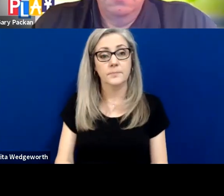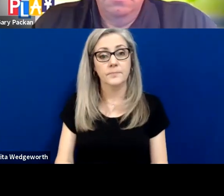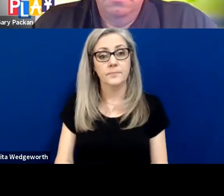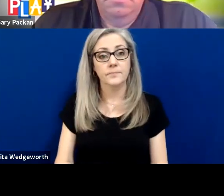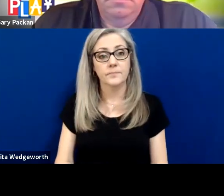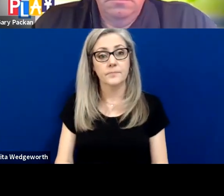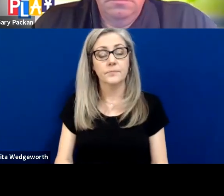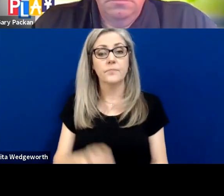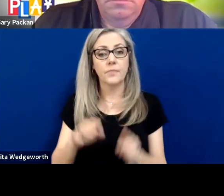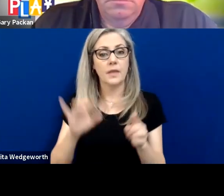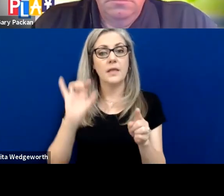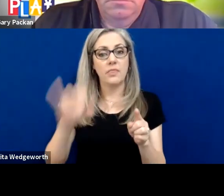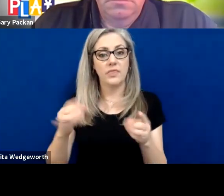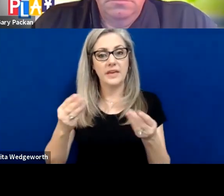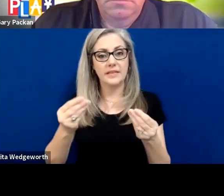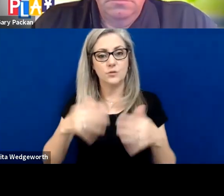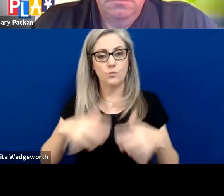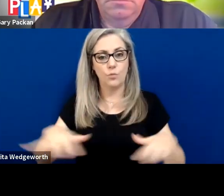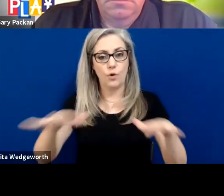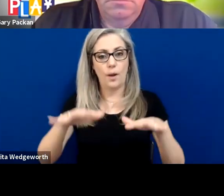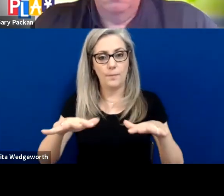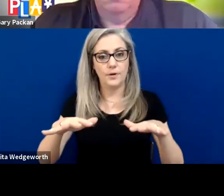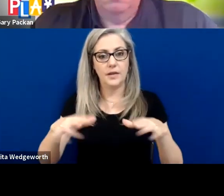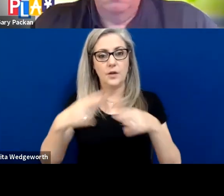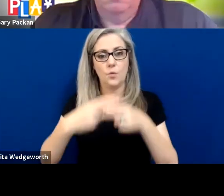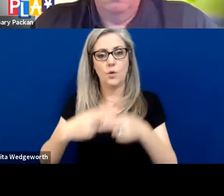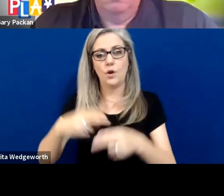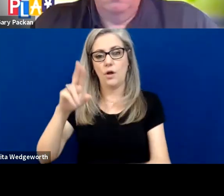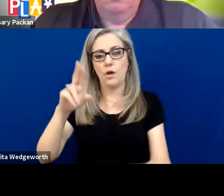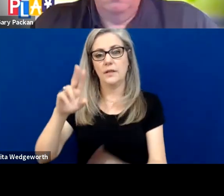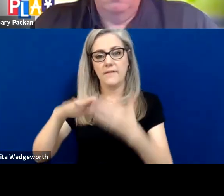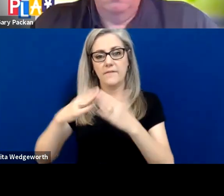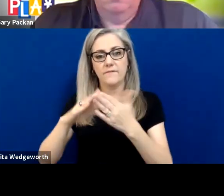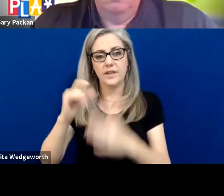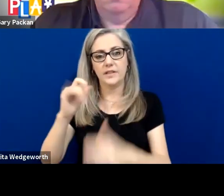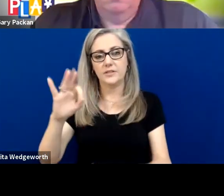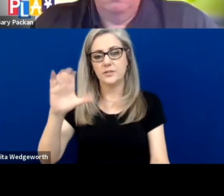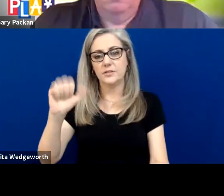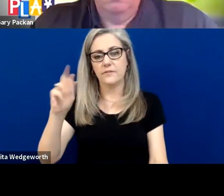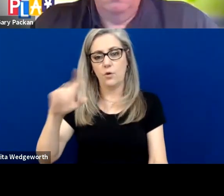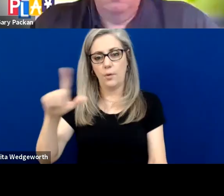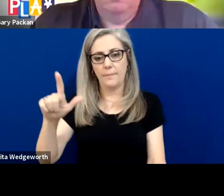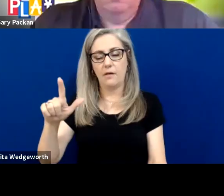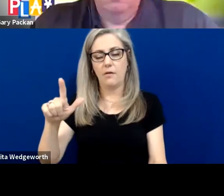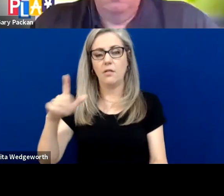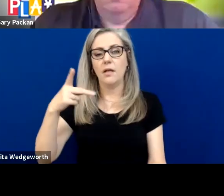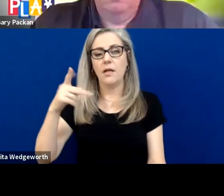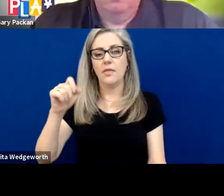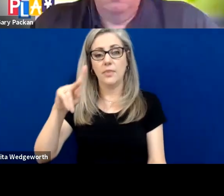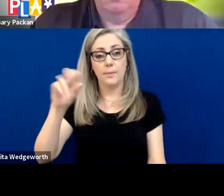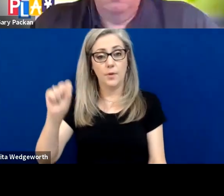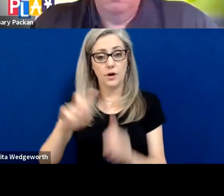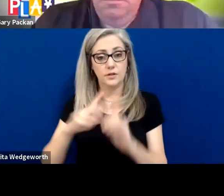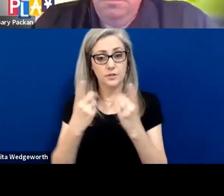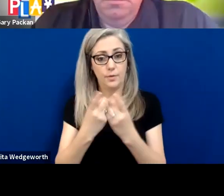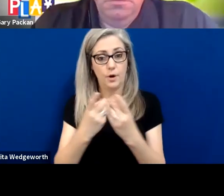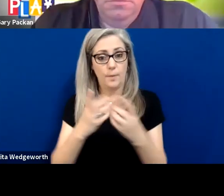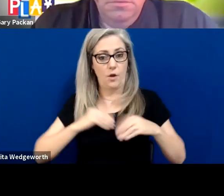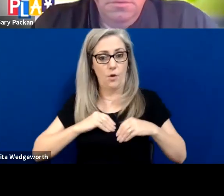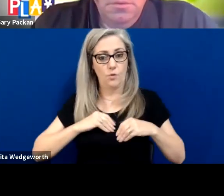This property that we're calling the Villages of Carmel property that the Parks Department owns was purchased in